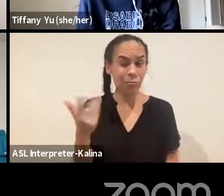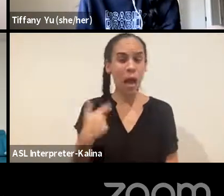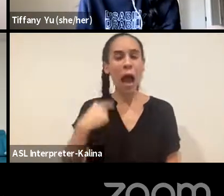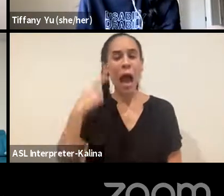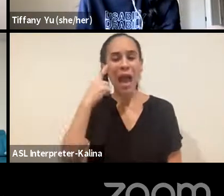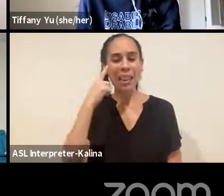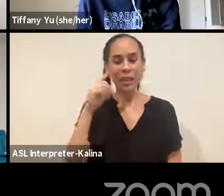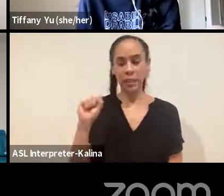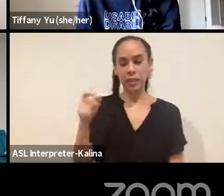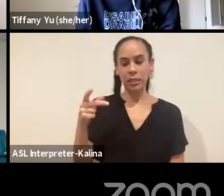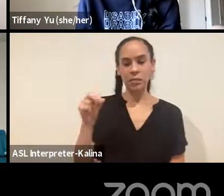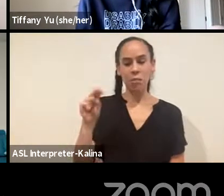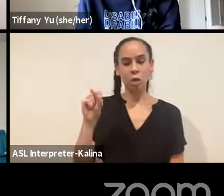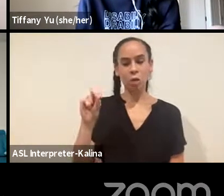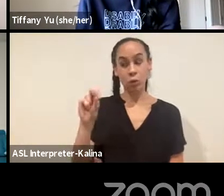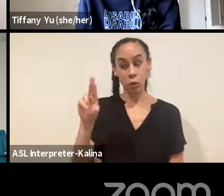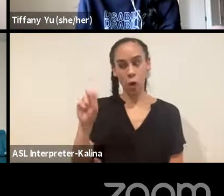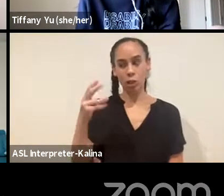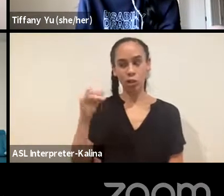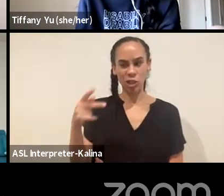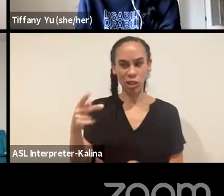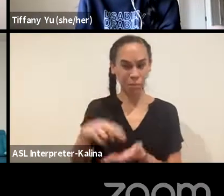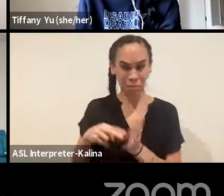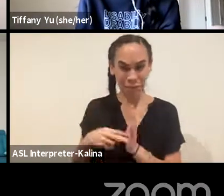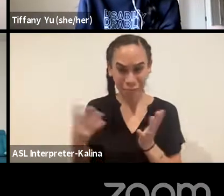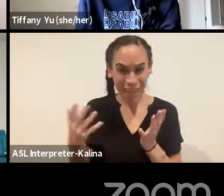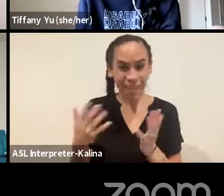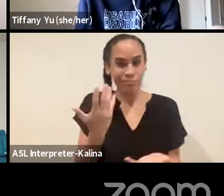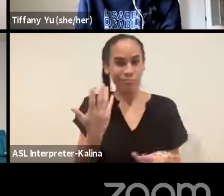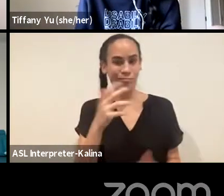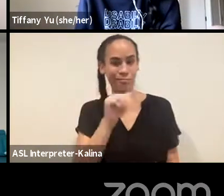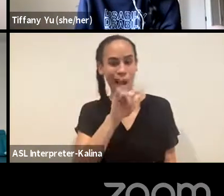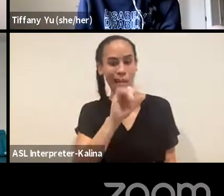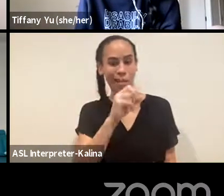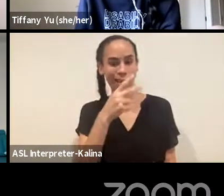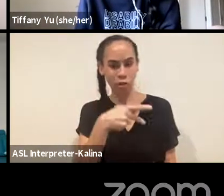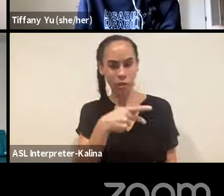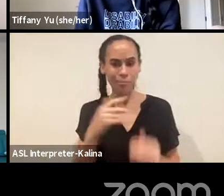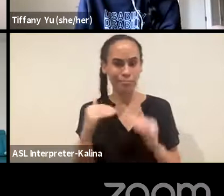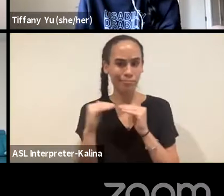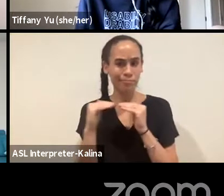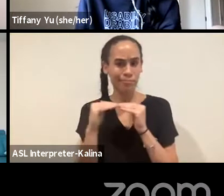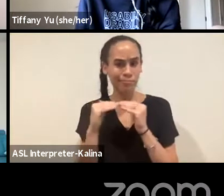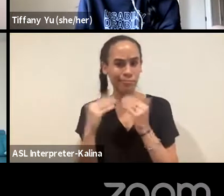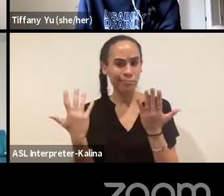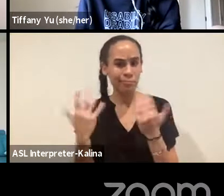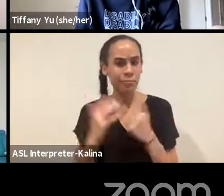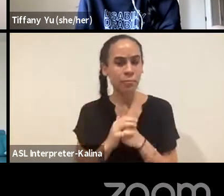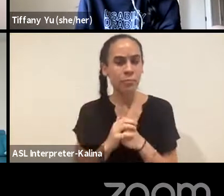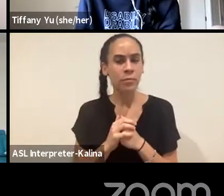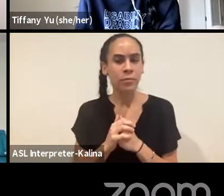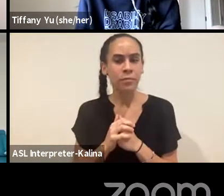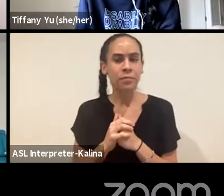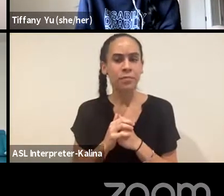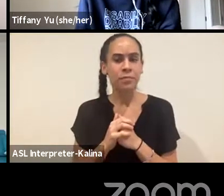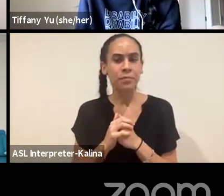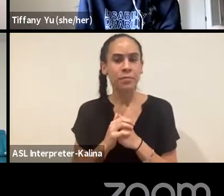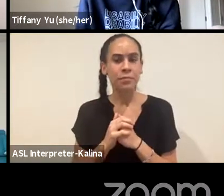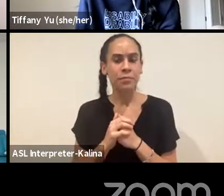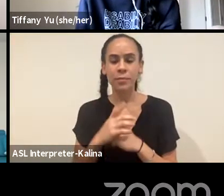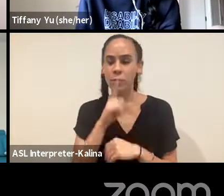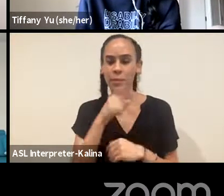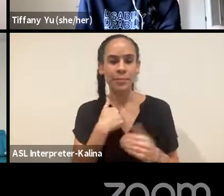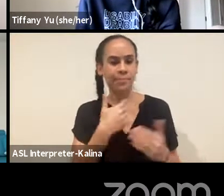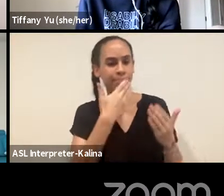of sponsorship is allyship. I think, the two go hand in hand. And I'm so grateful to